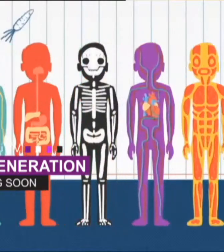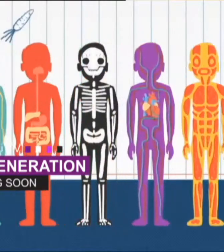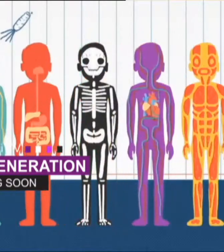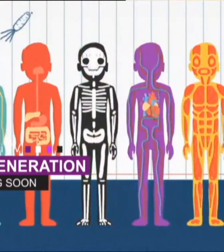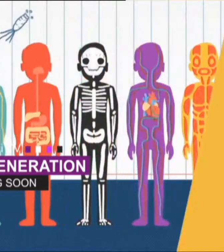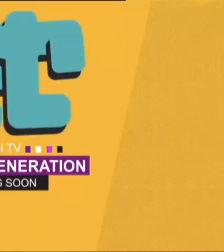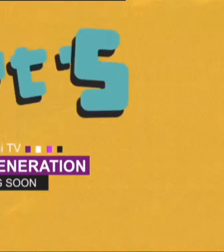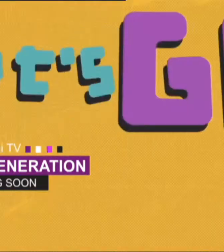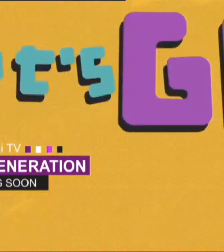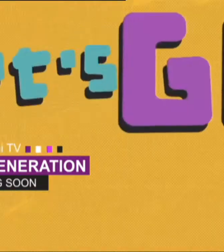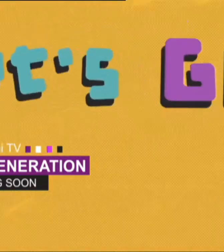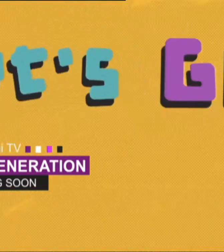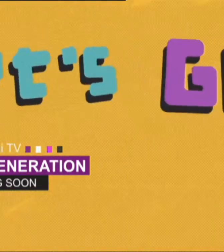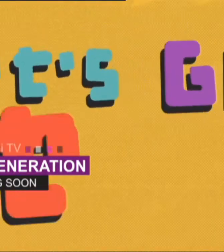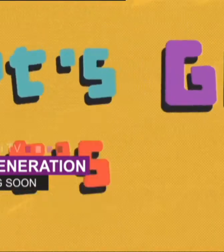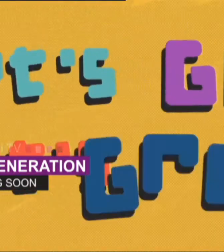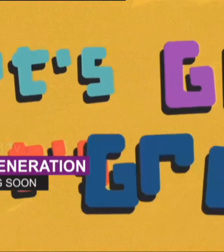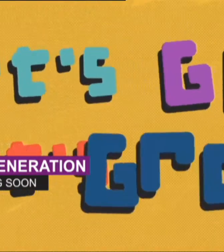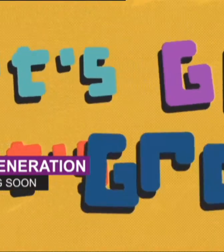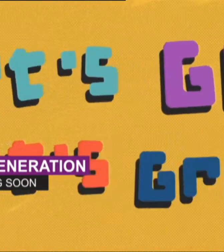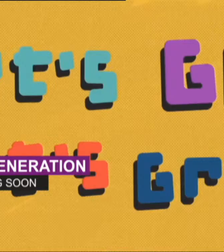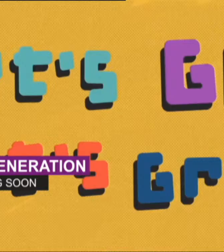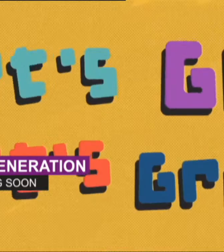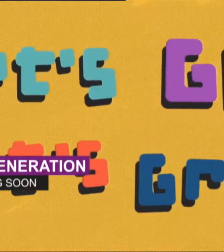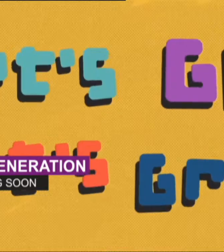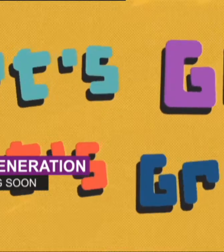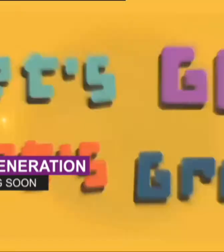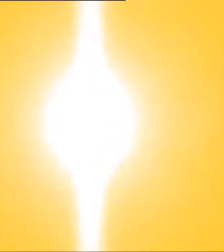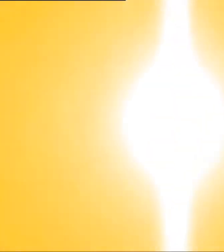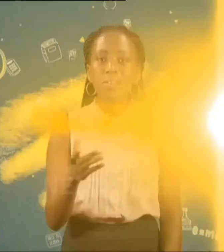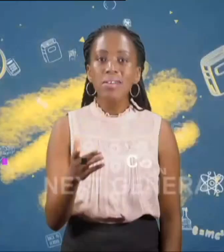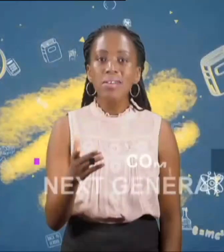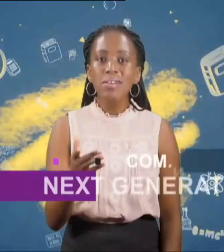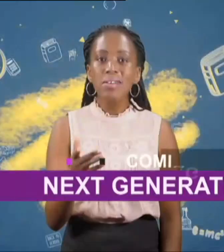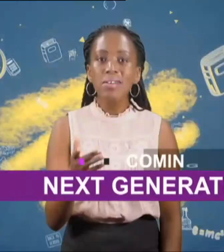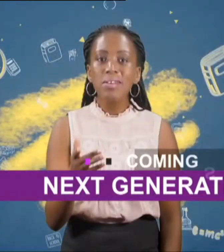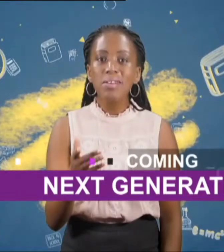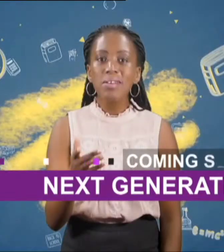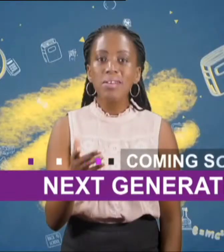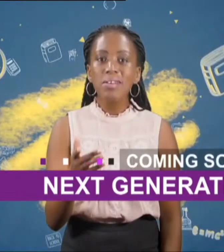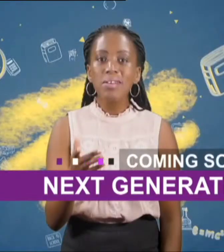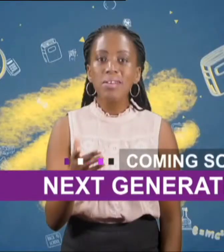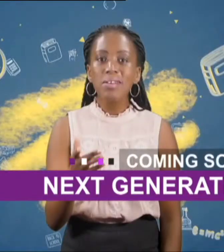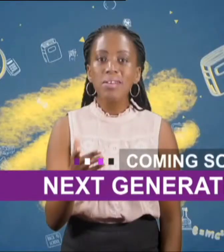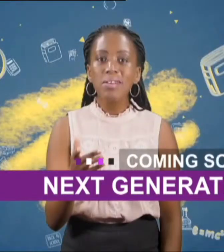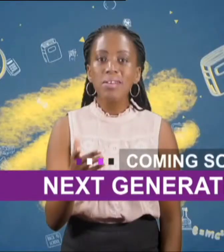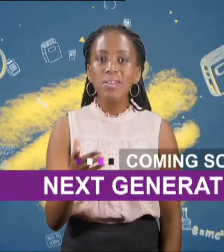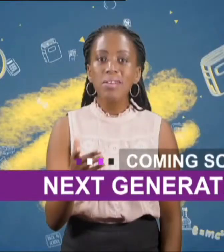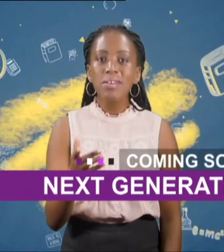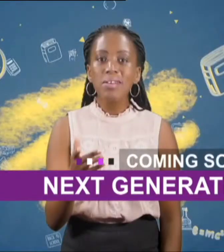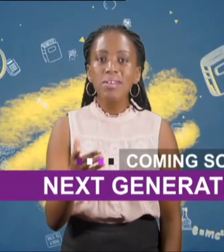every day. Let's go! And you need the way.